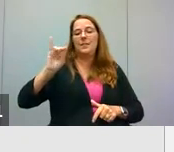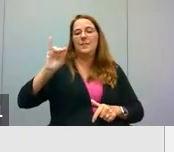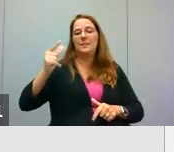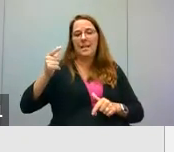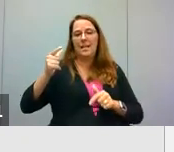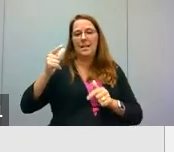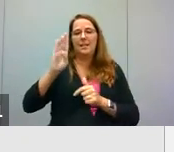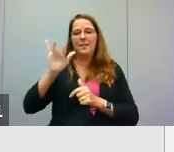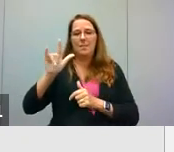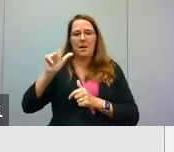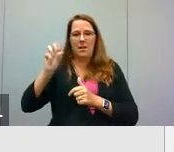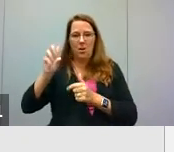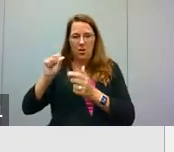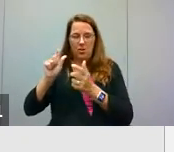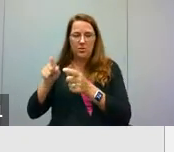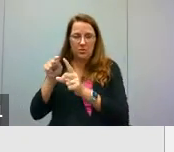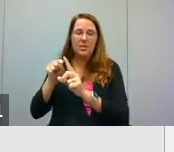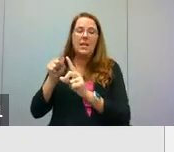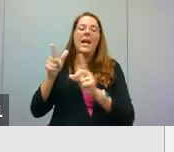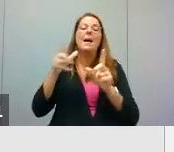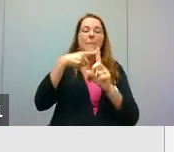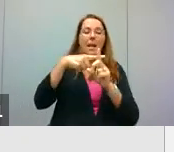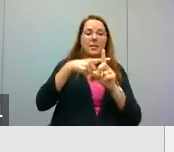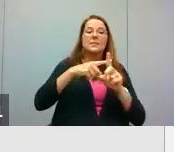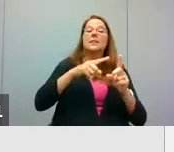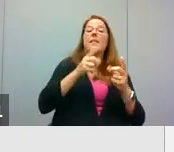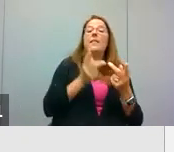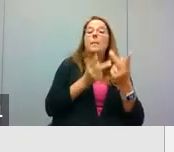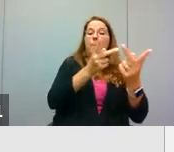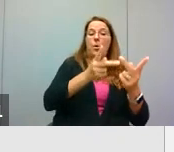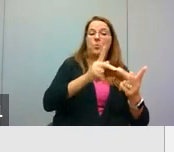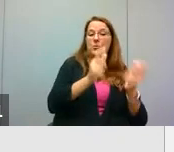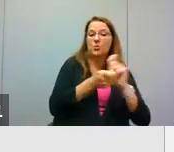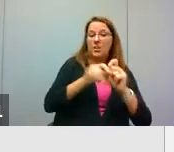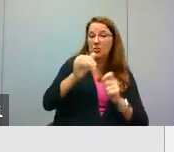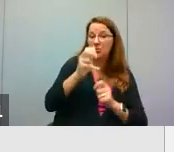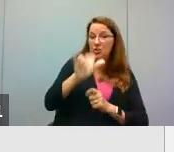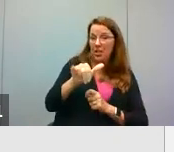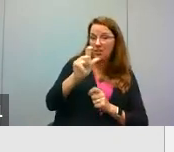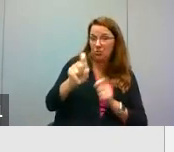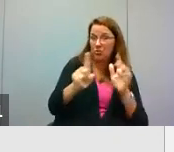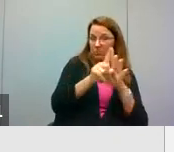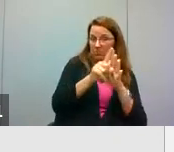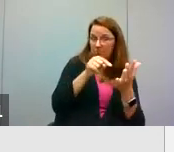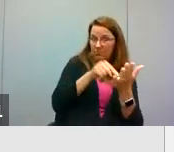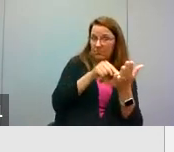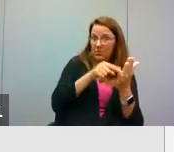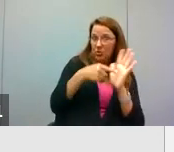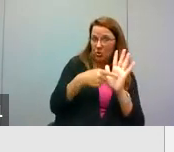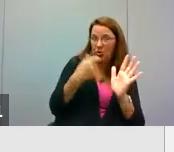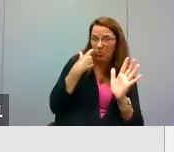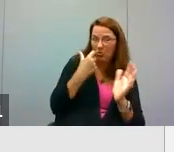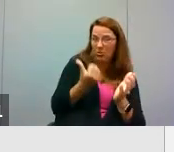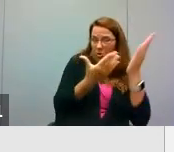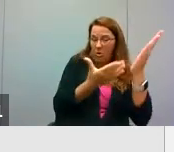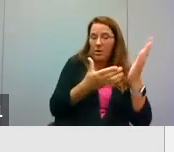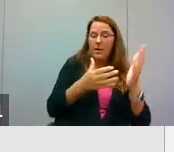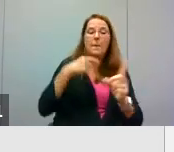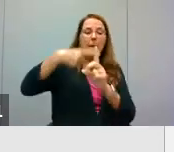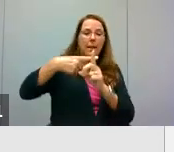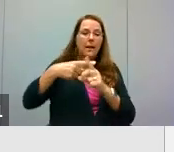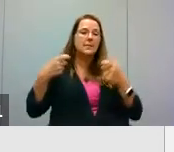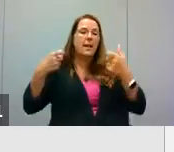The proposed changes, which Jenny should reflect what you have just brought up, as well as the electronic